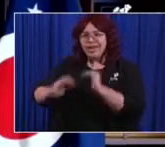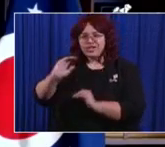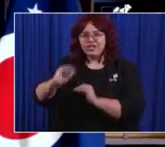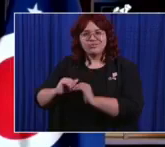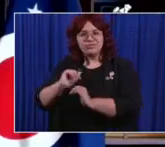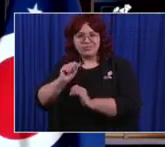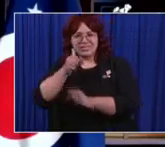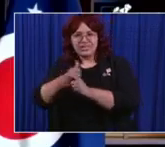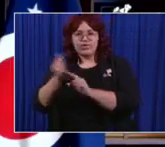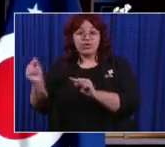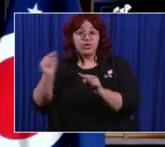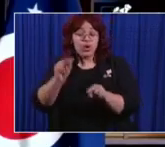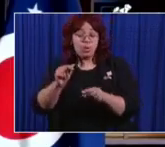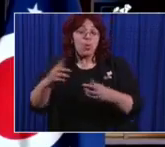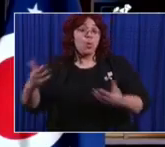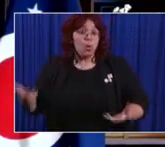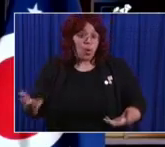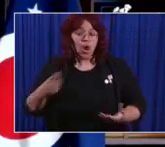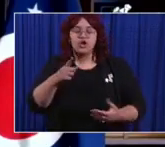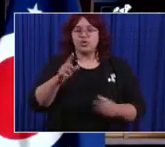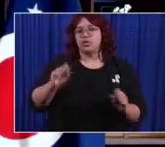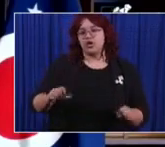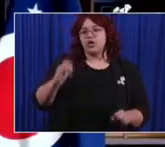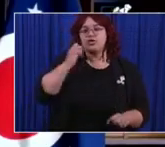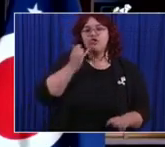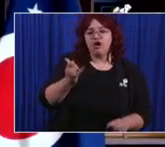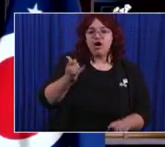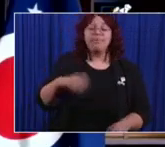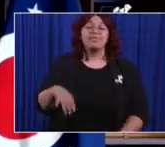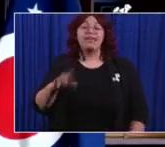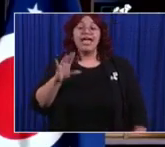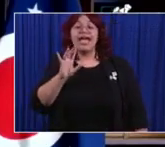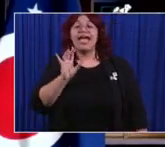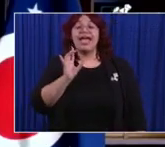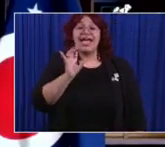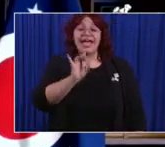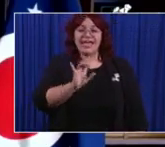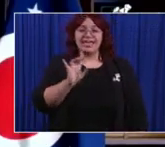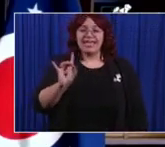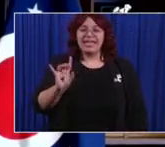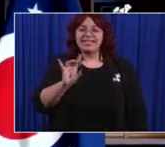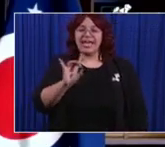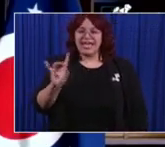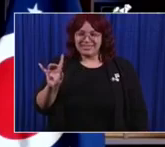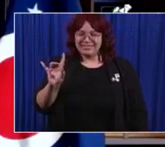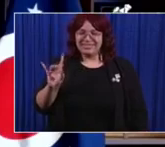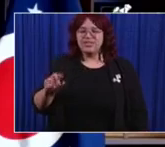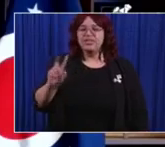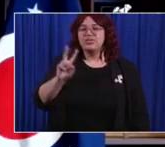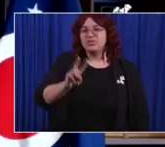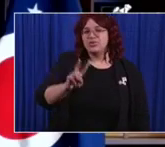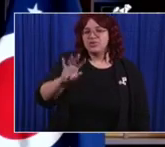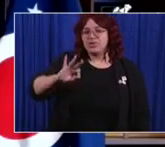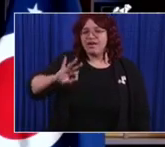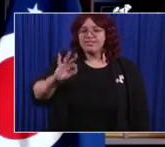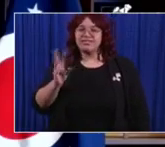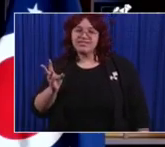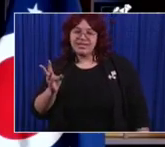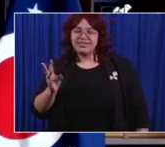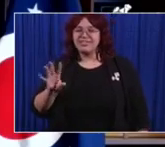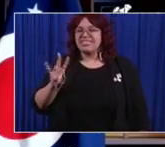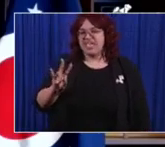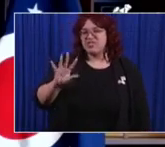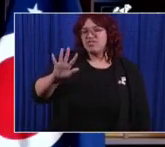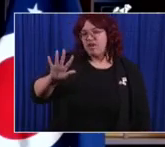888-296-7541. So what we're doing is we're giving you an easy to use tool as an employer